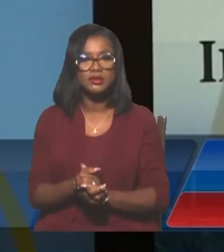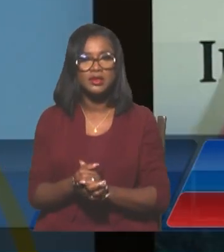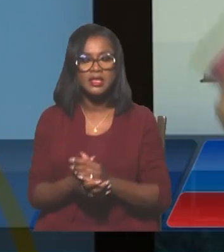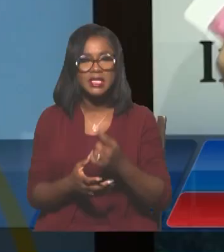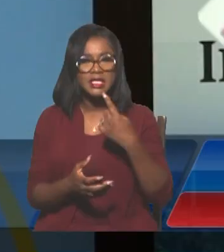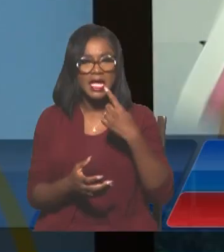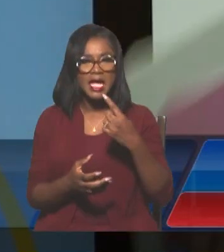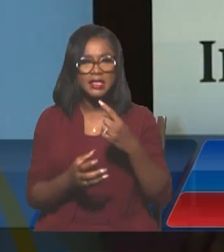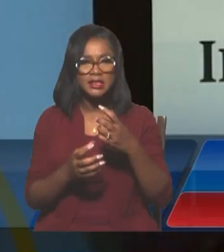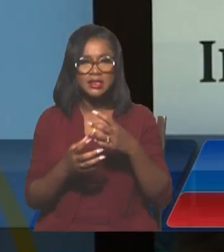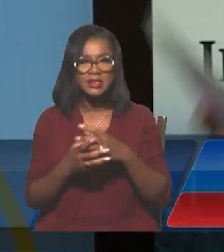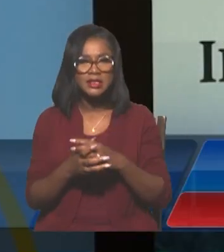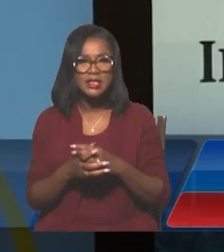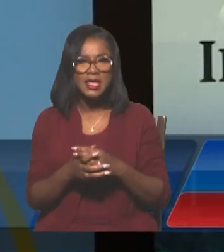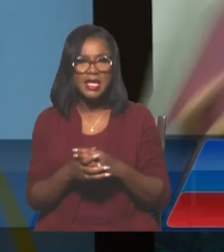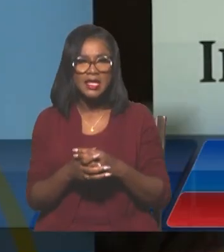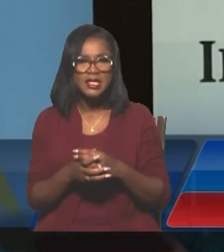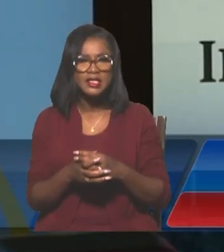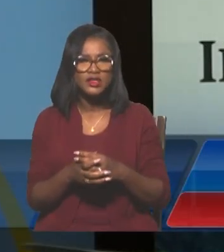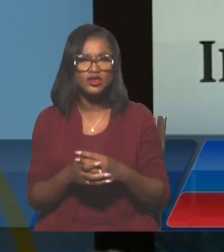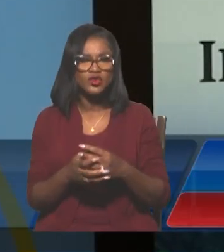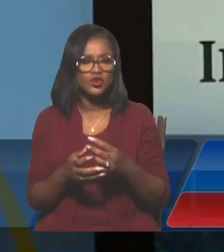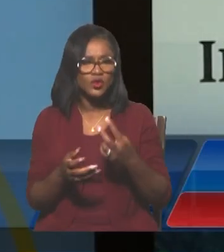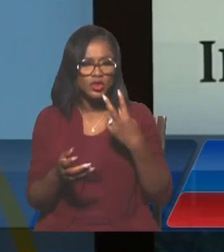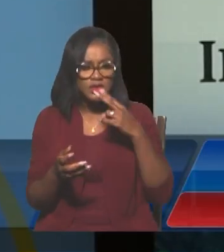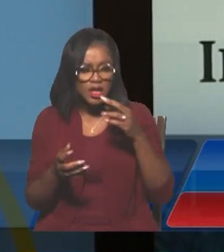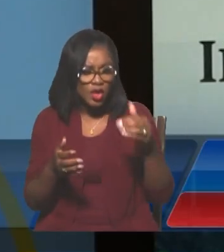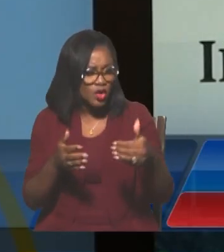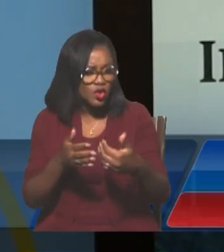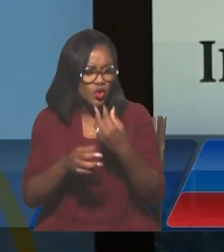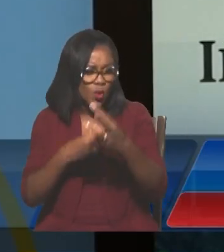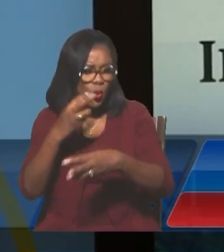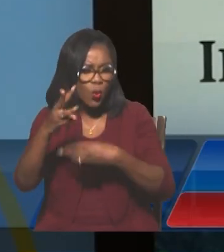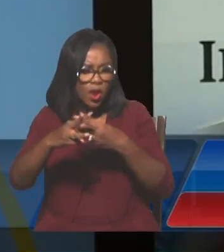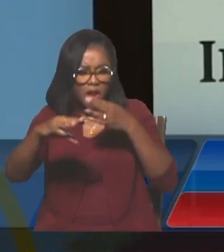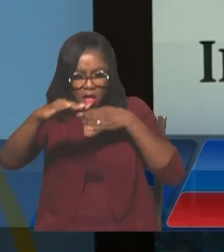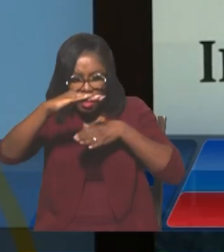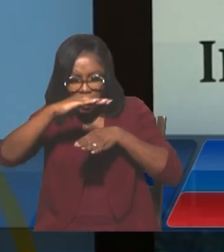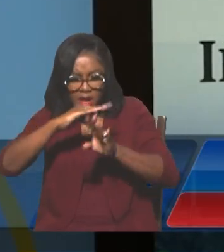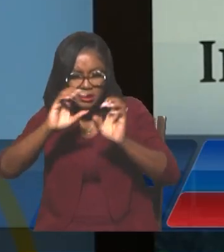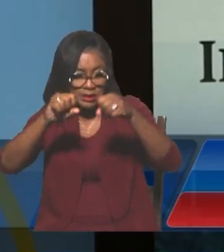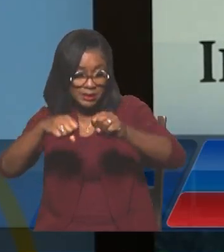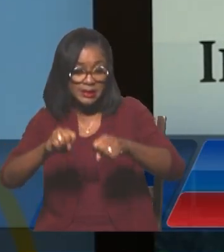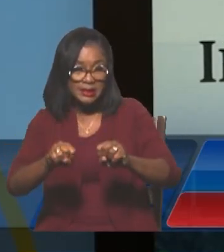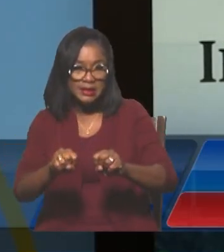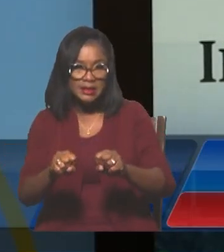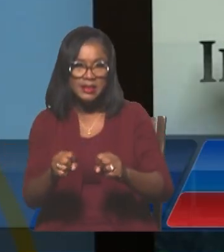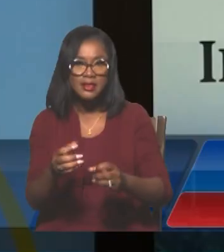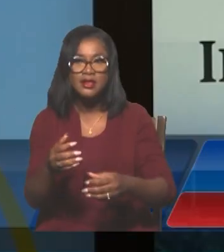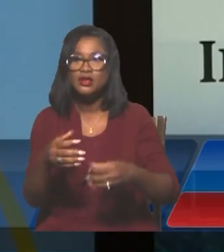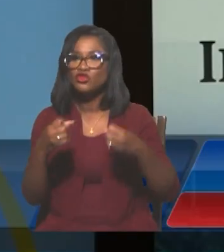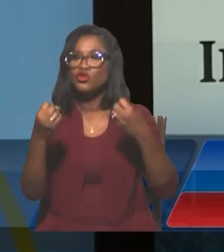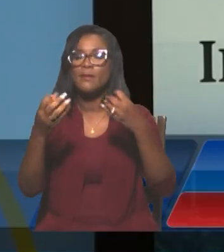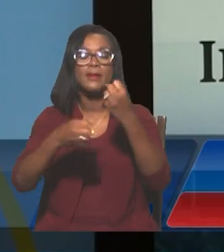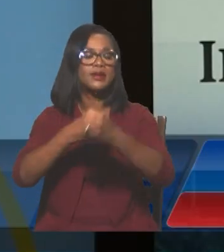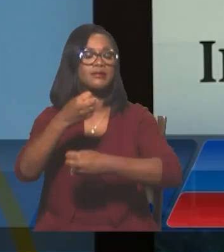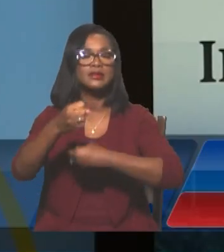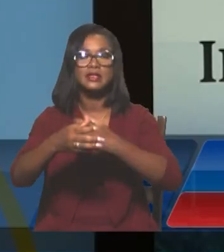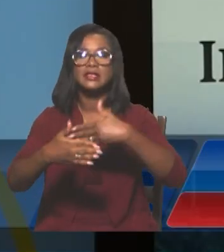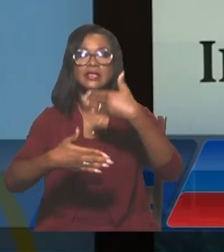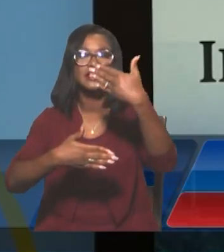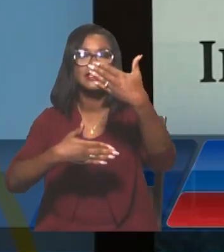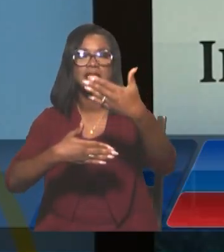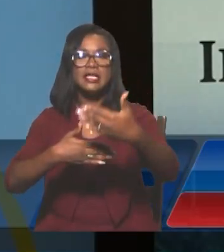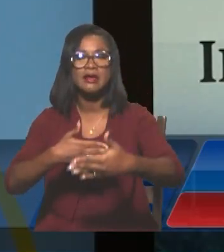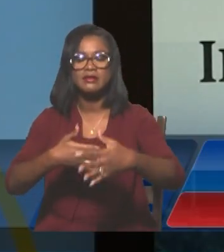had a mask, and then I think that was it. It was a portal to a new world. Mm. And so fast forward how many decades later, I